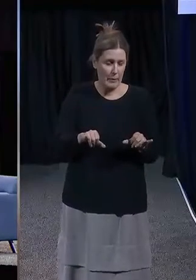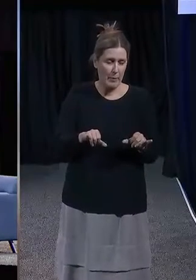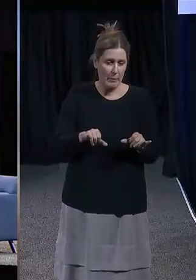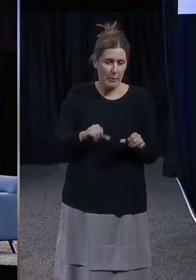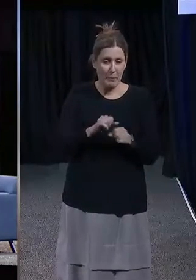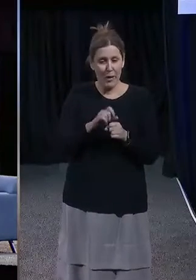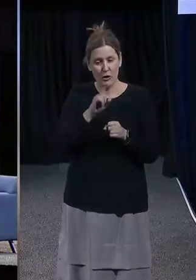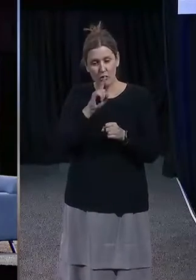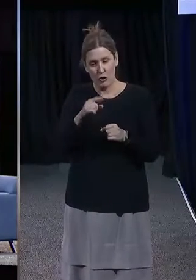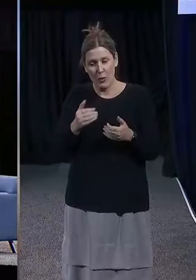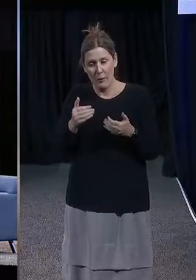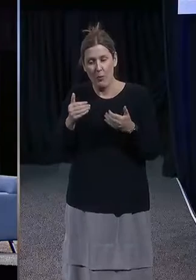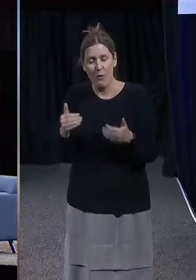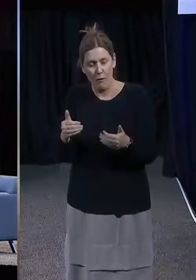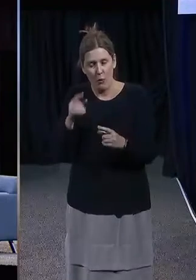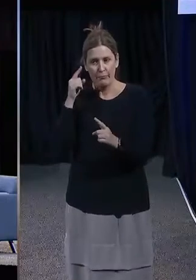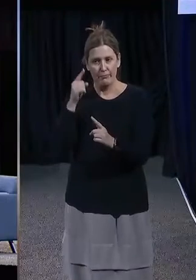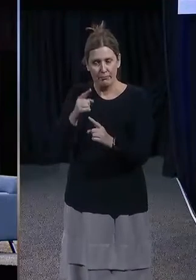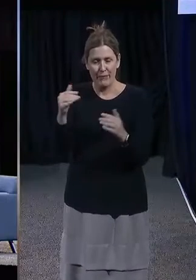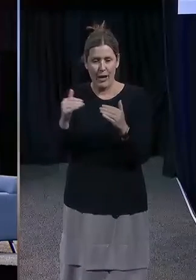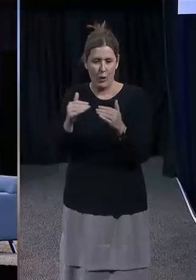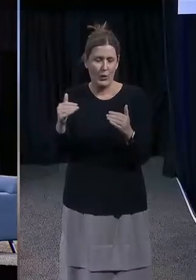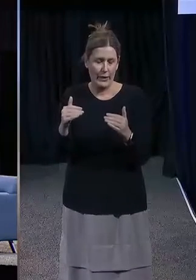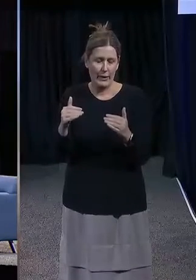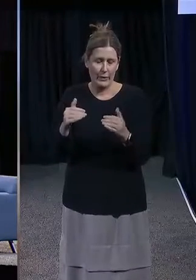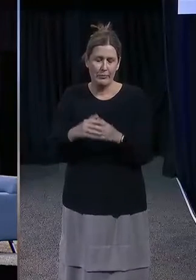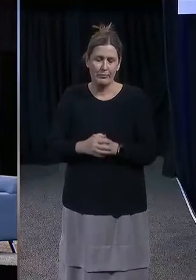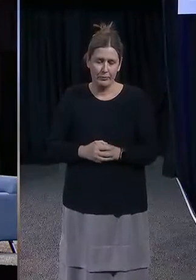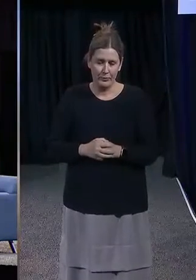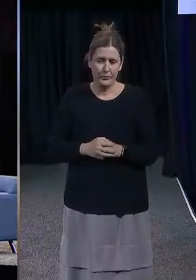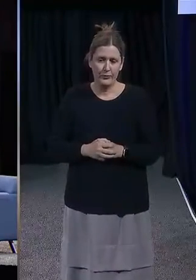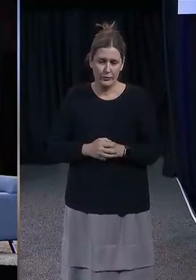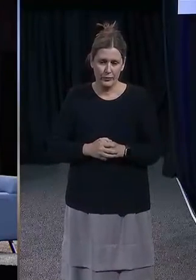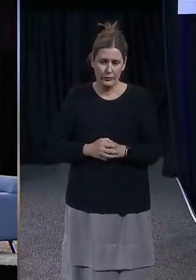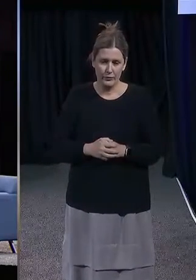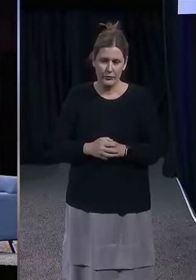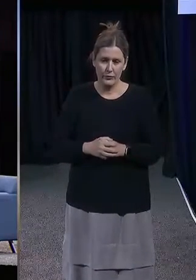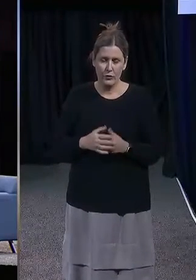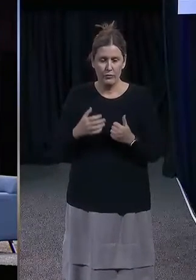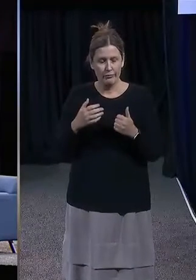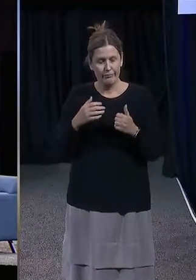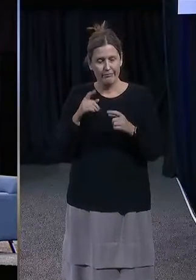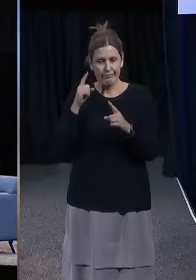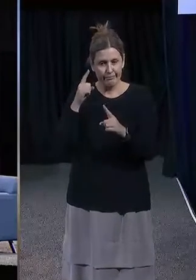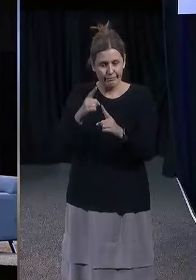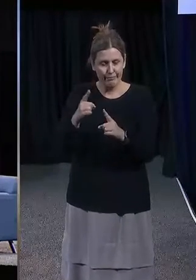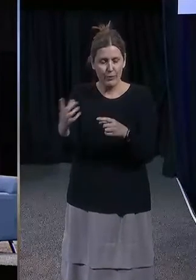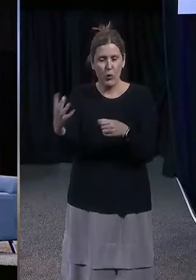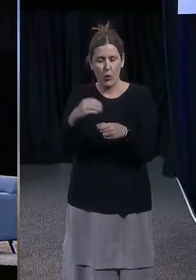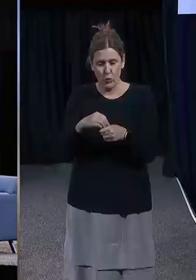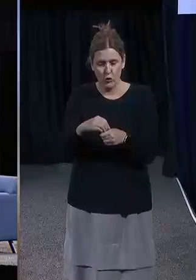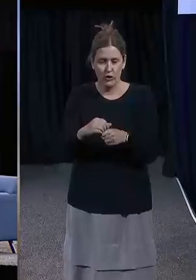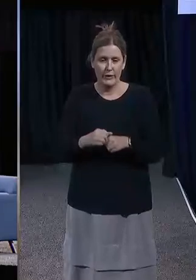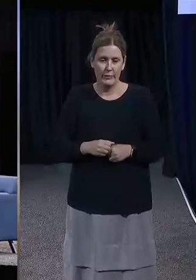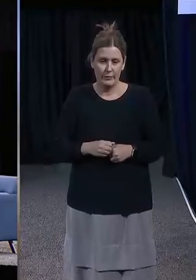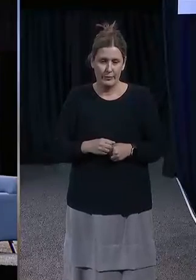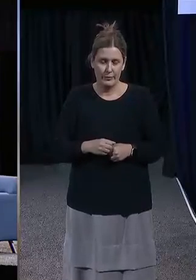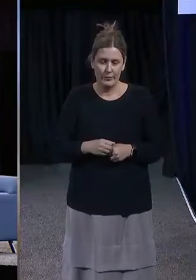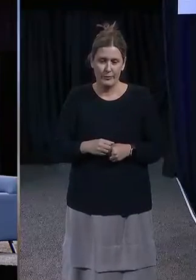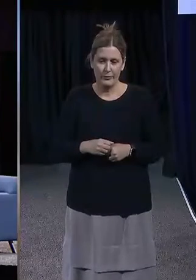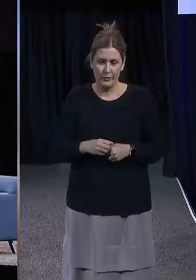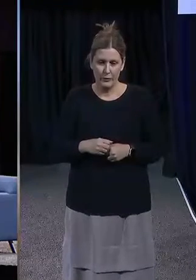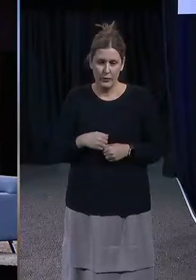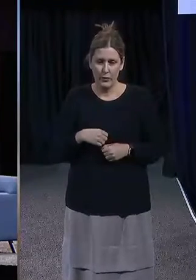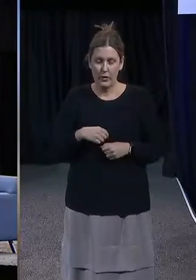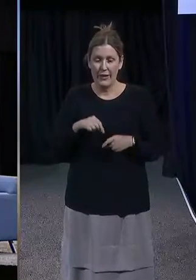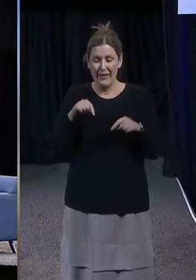we move forward towards equity, towards justice, towards inclusion, that we don't do this in isolation. This